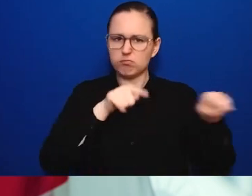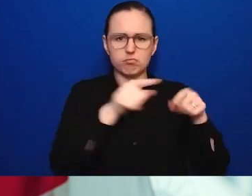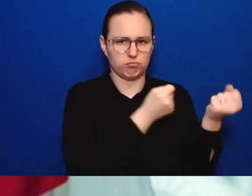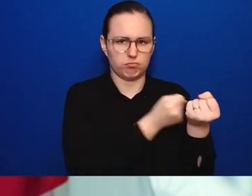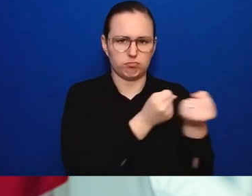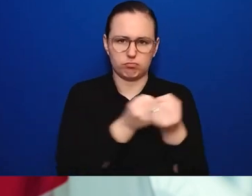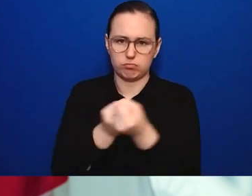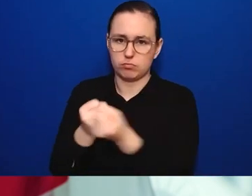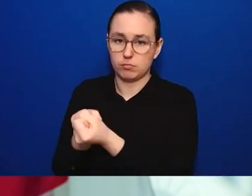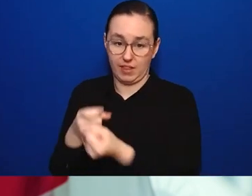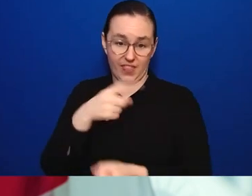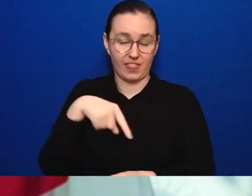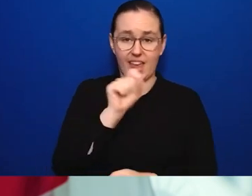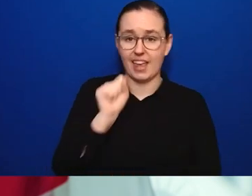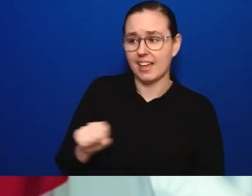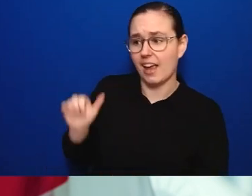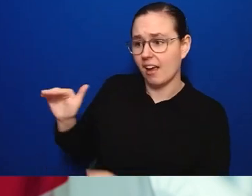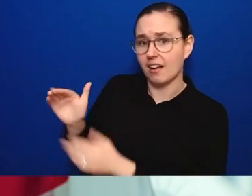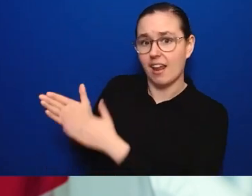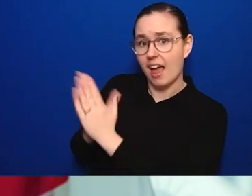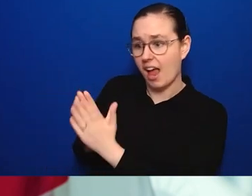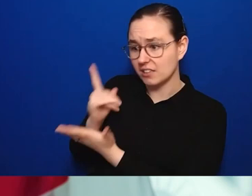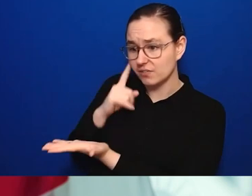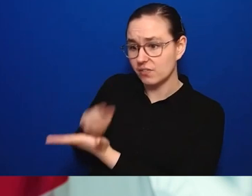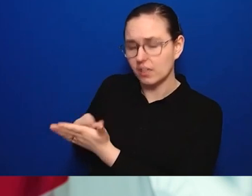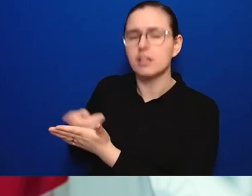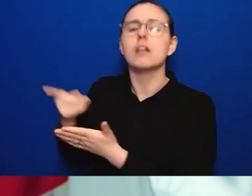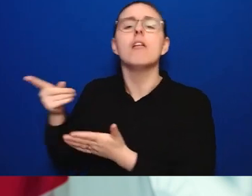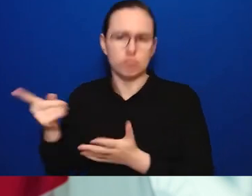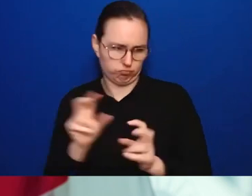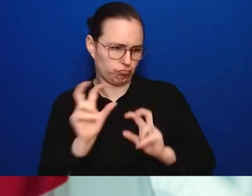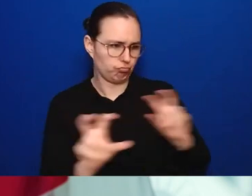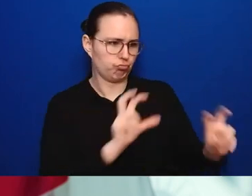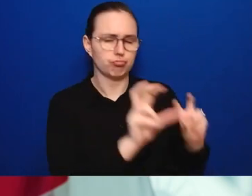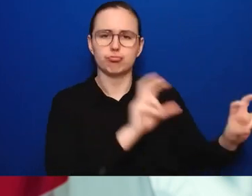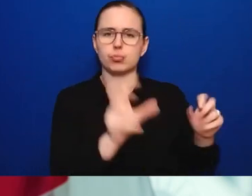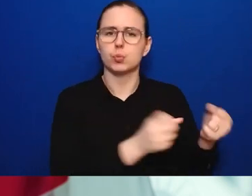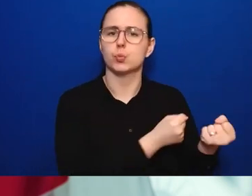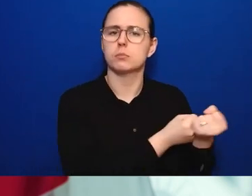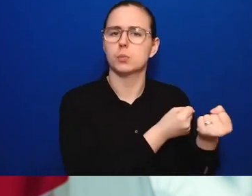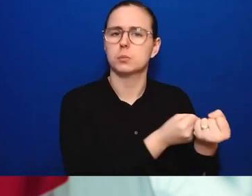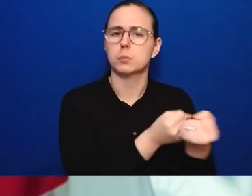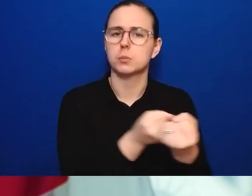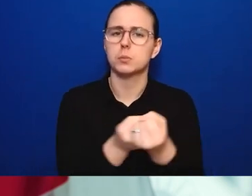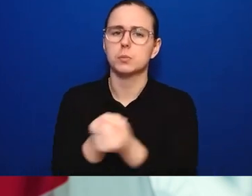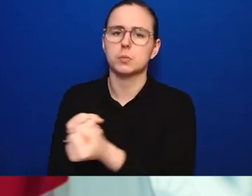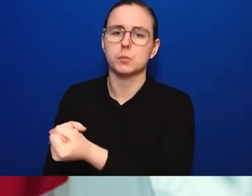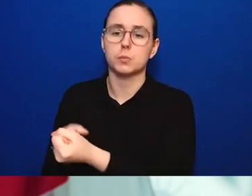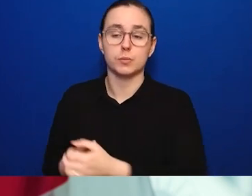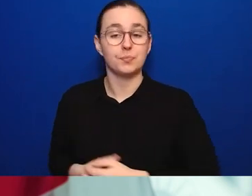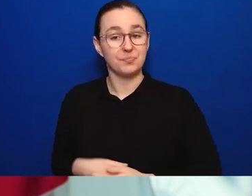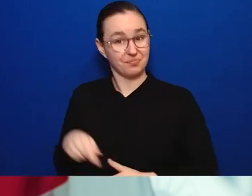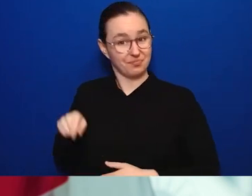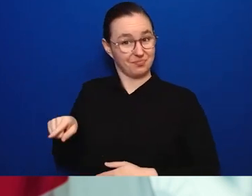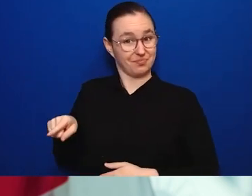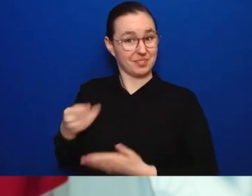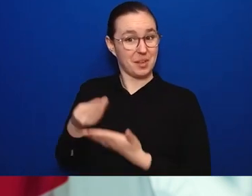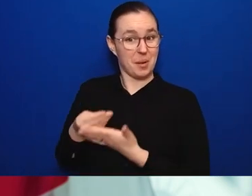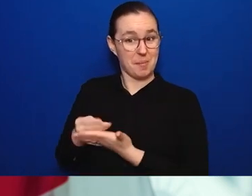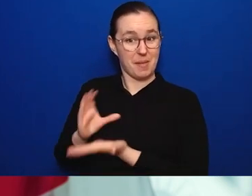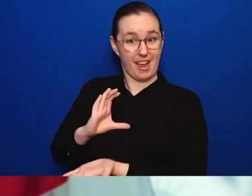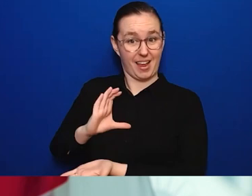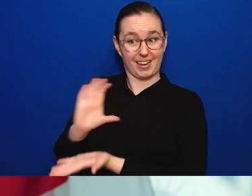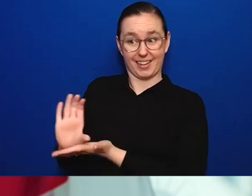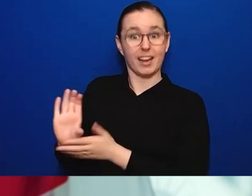Fund is a key response to the final report of the National Inquiry into Missing and Murdered Indigenous Women and Girls,